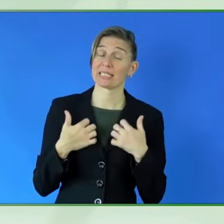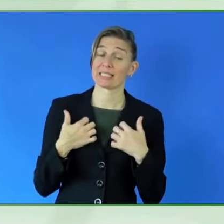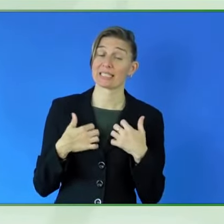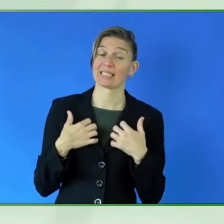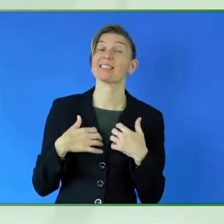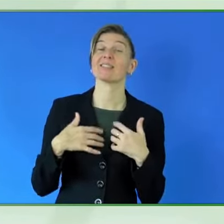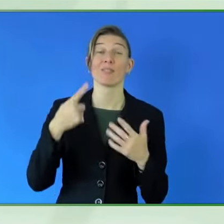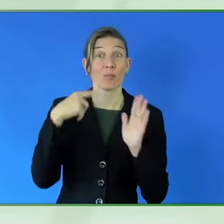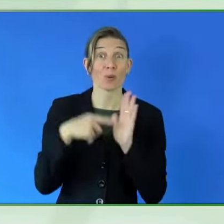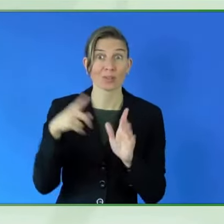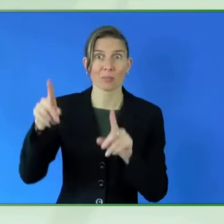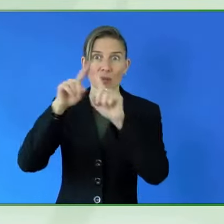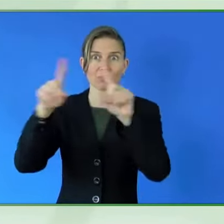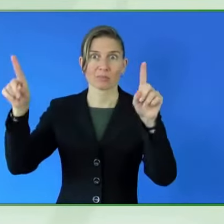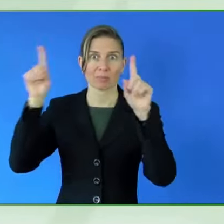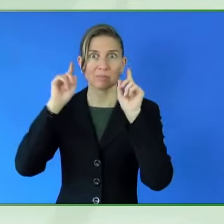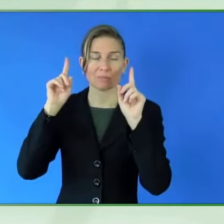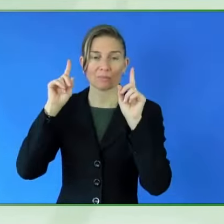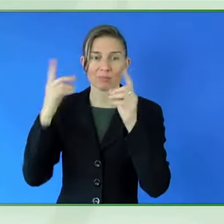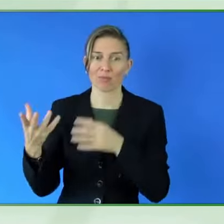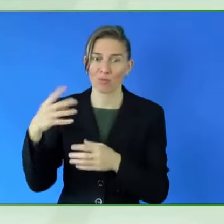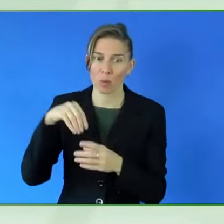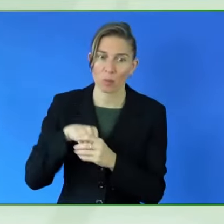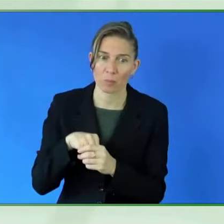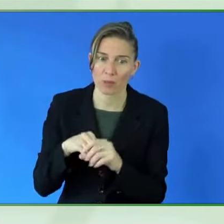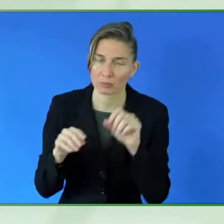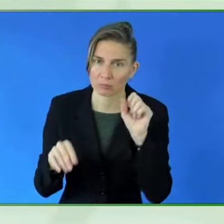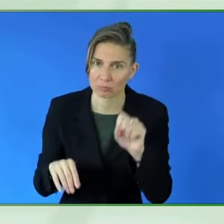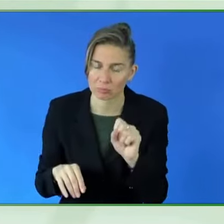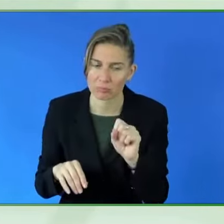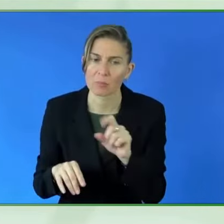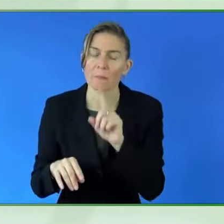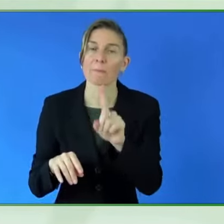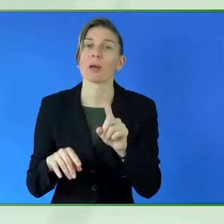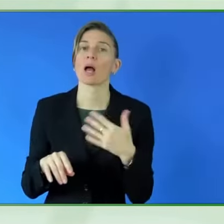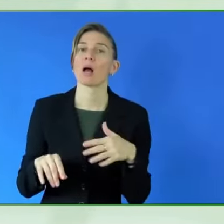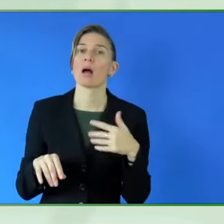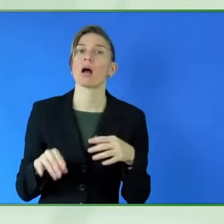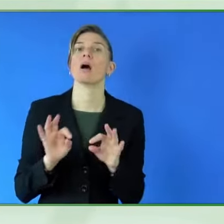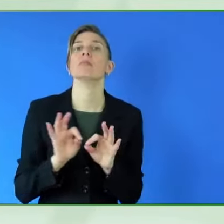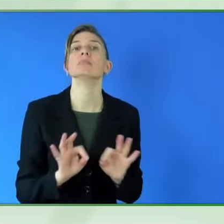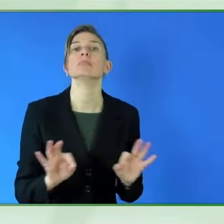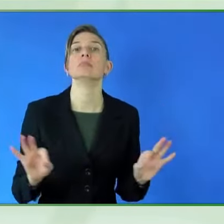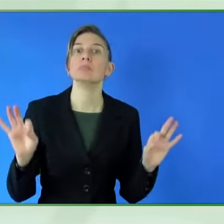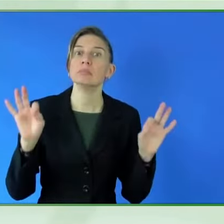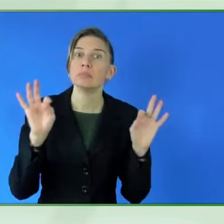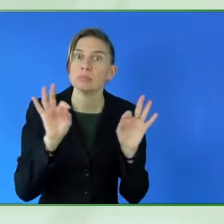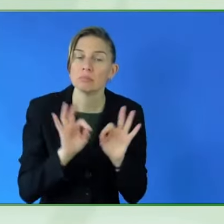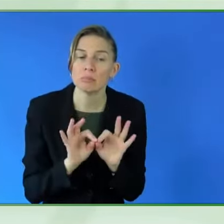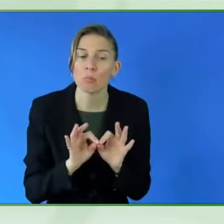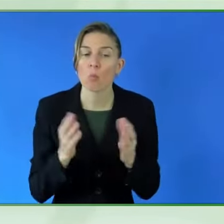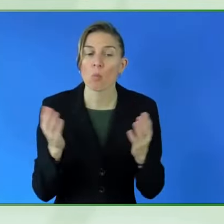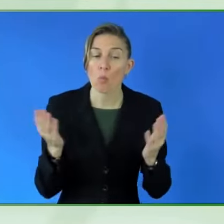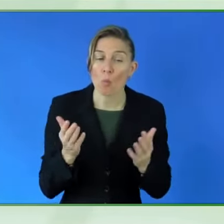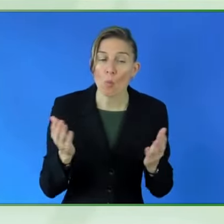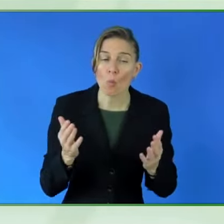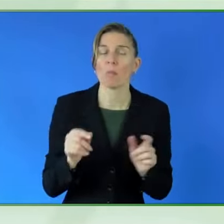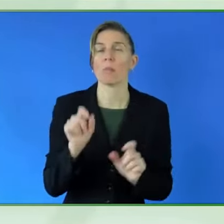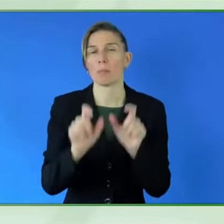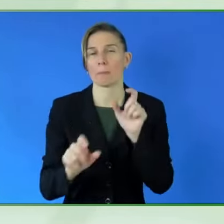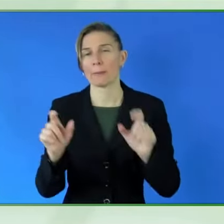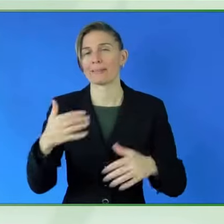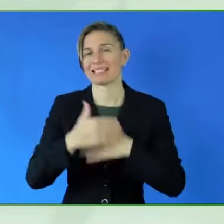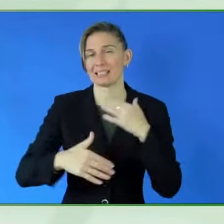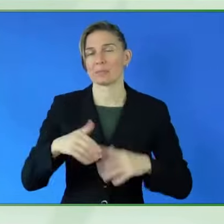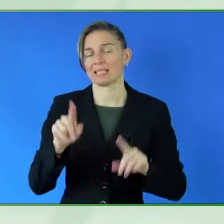the students. But I think which is even more important is the great engagement of persons with disabilities into